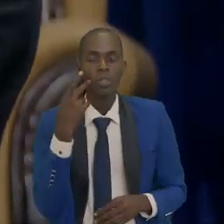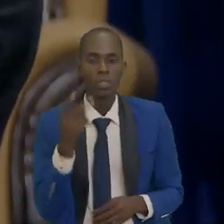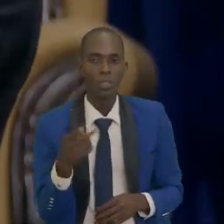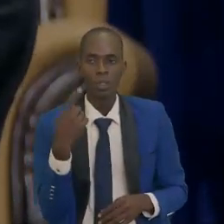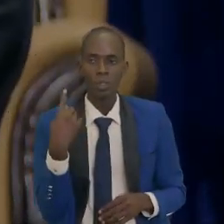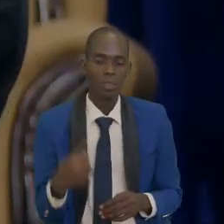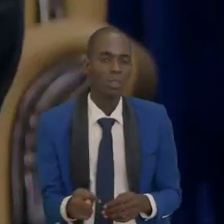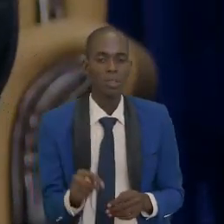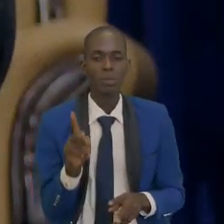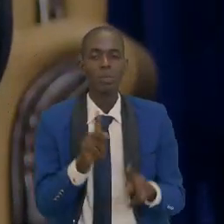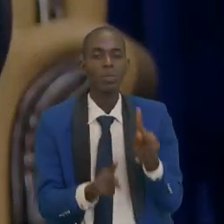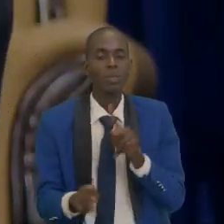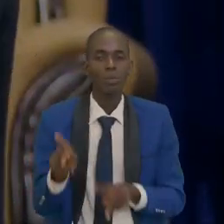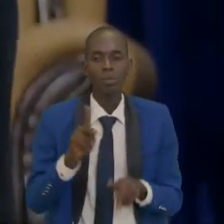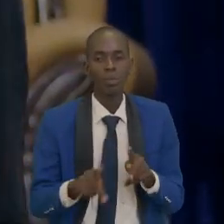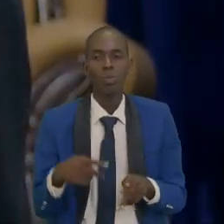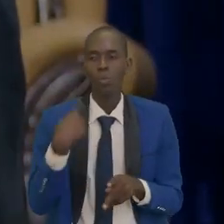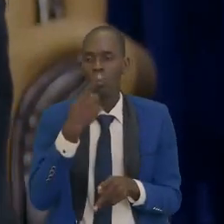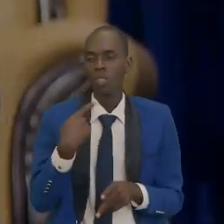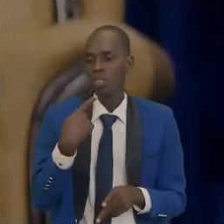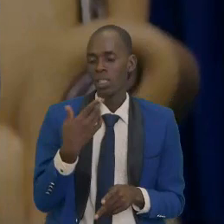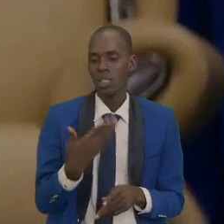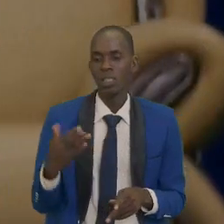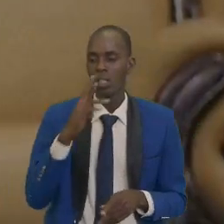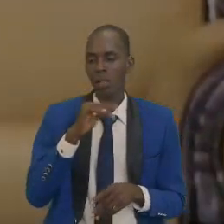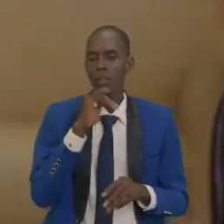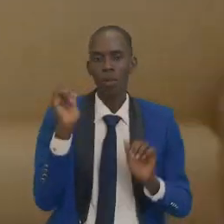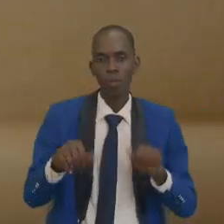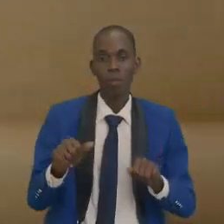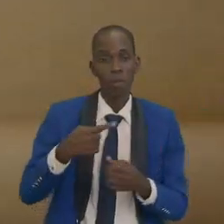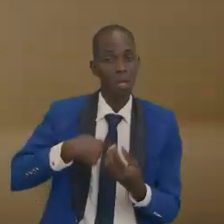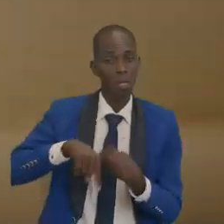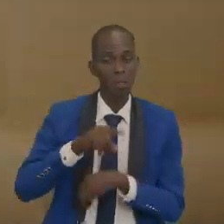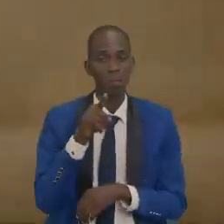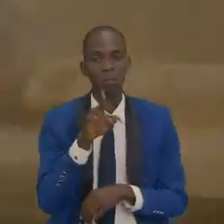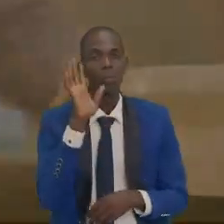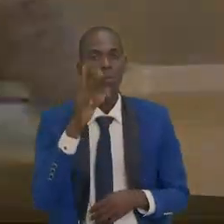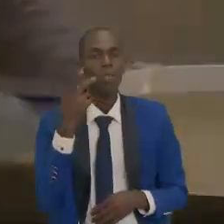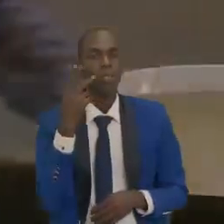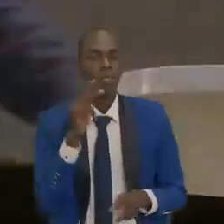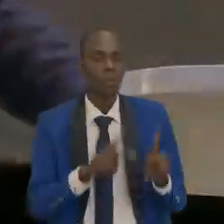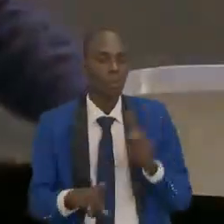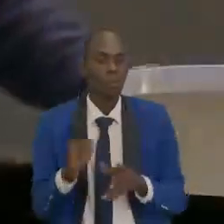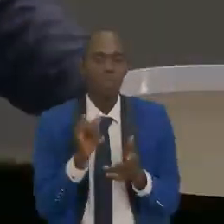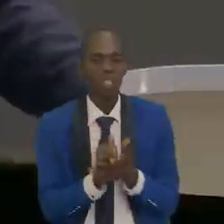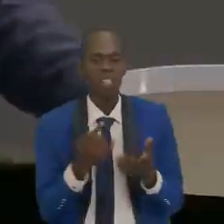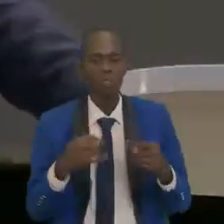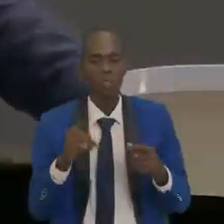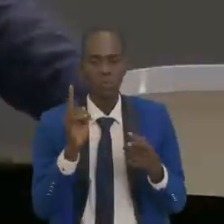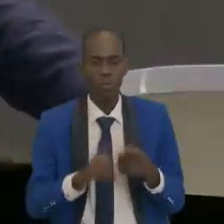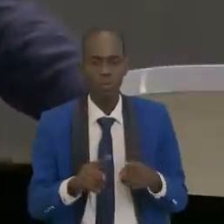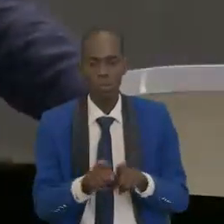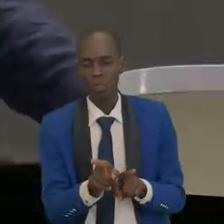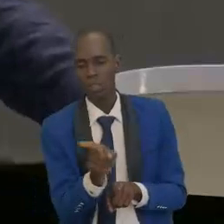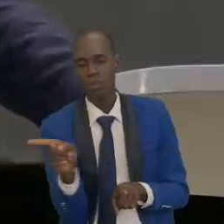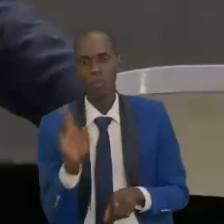impossibilities all around you you see the people that want to divert you from the most